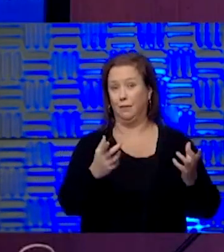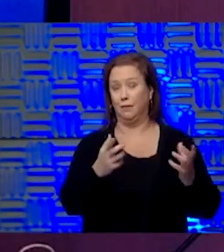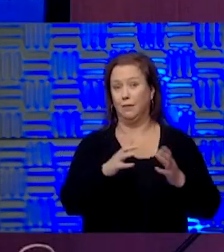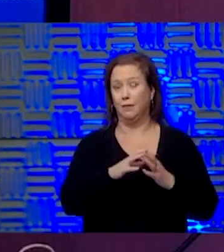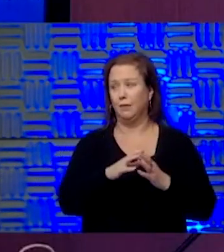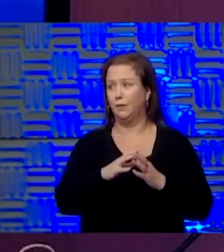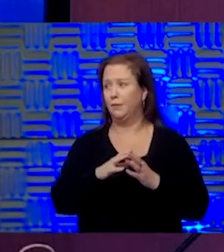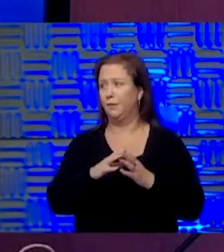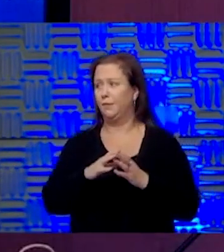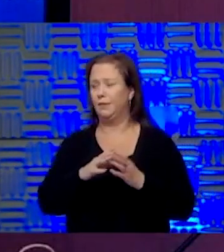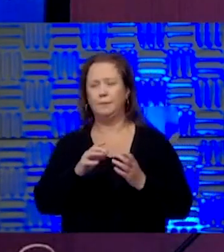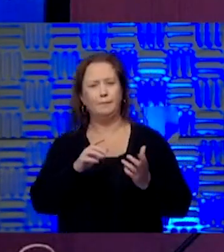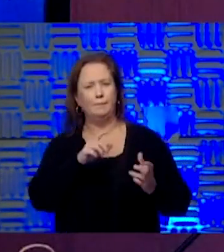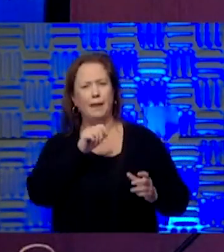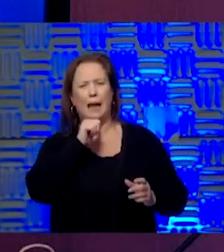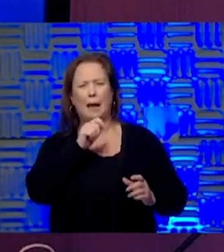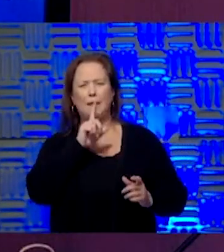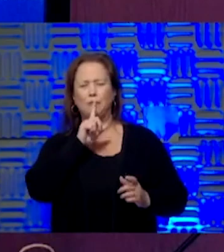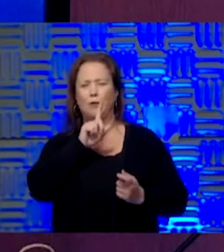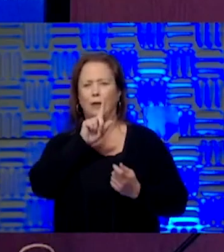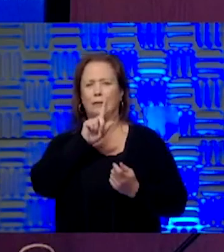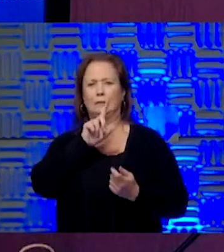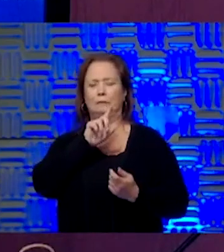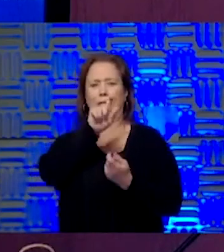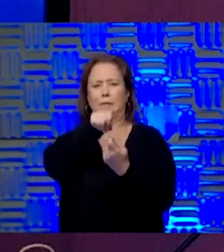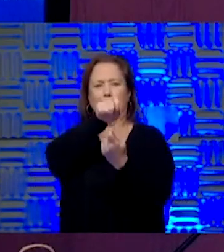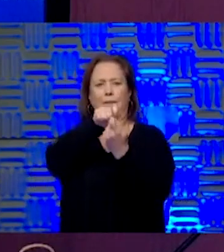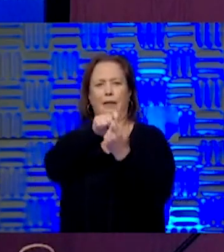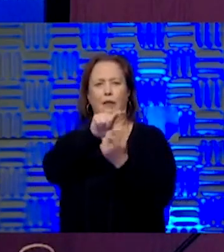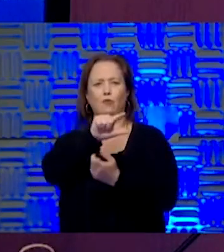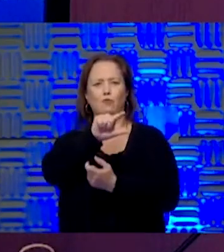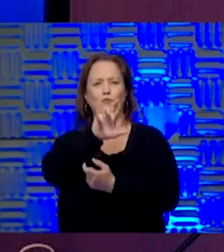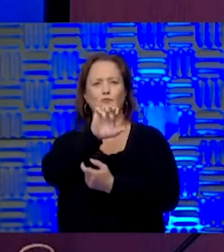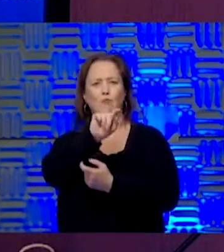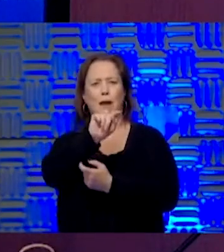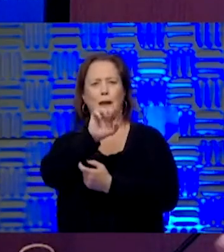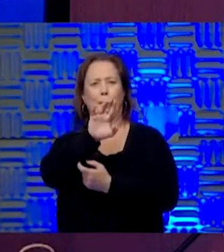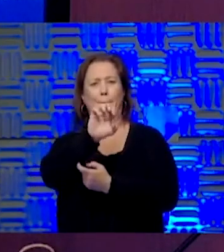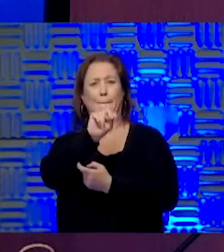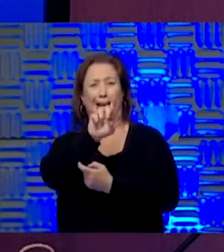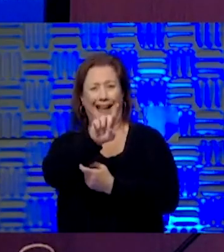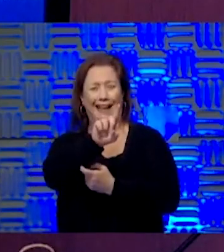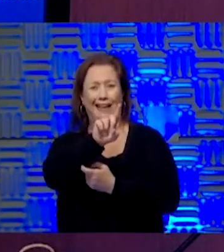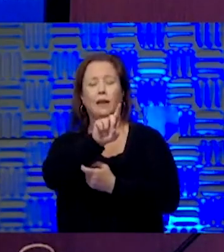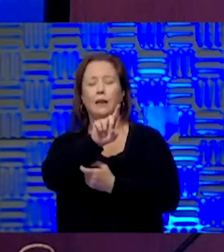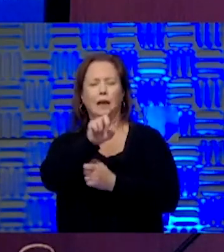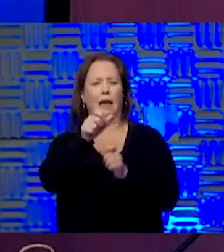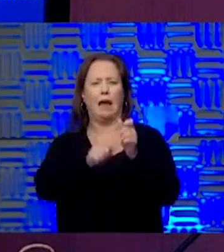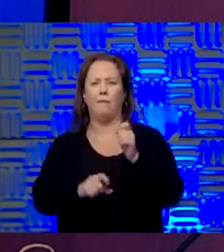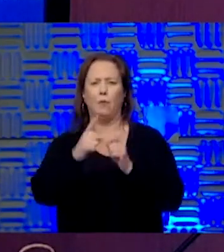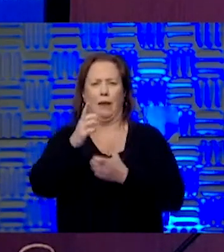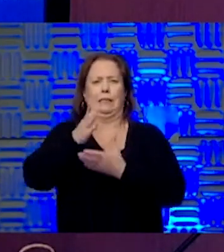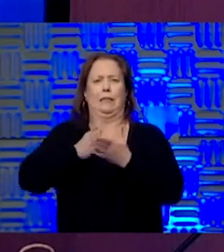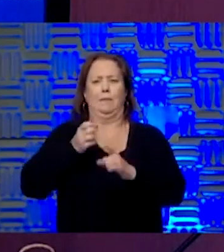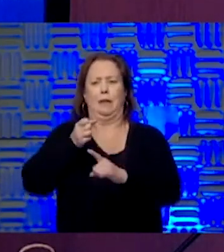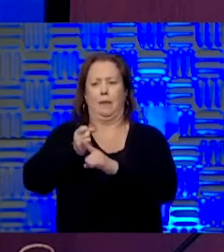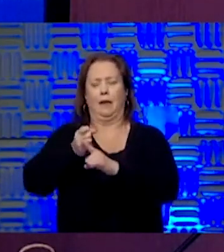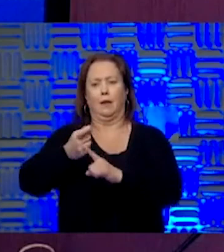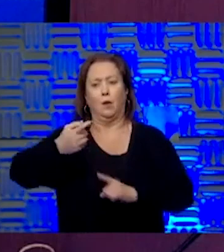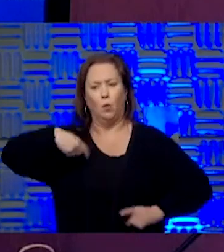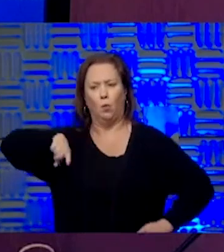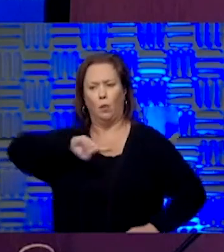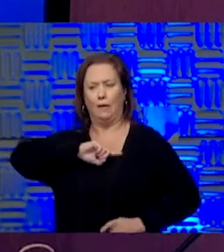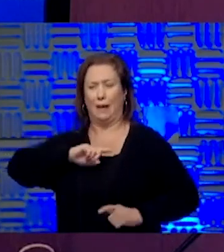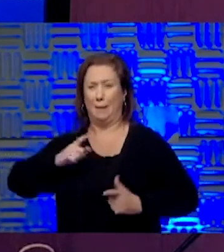I don't know that I can talk specifically about Great Bend. I mean, everyone's had some impact. I think we probably have had maybe